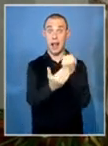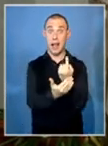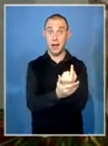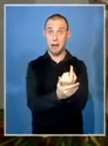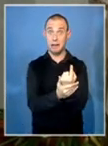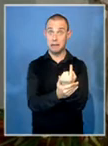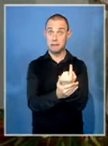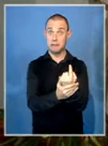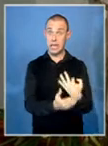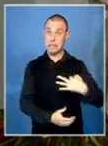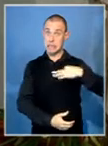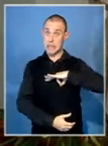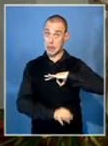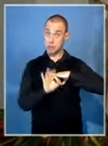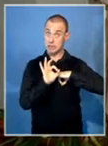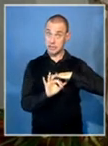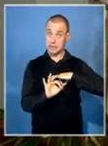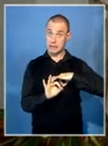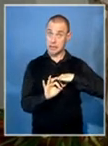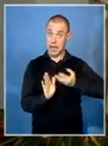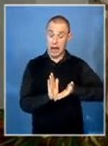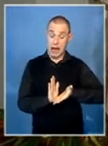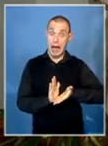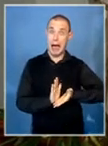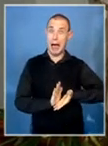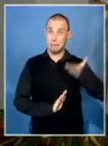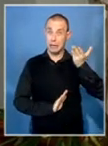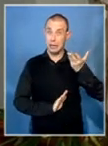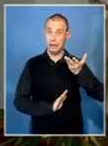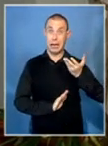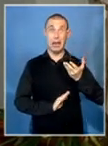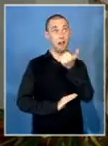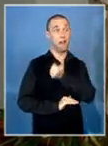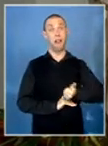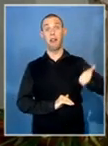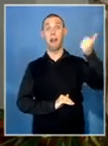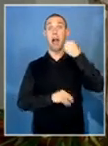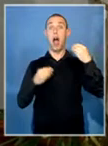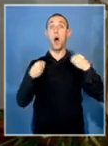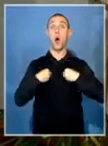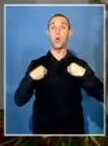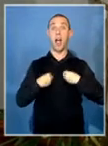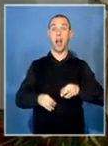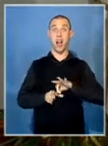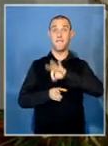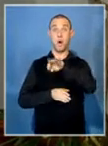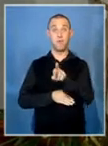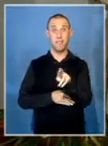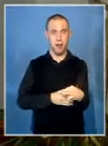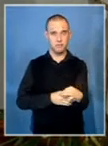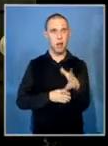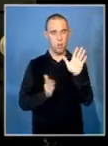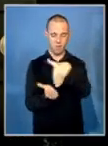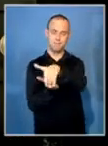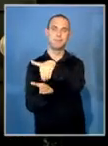are settled at unaffordable levels for companies, we're going to see layoffs. That's not good news for consumers